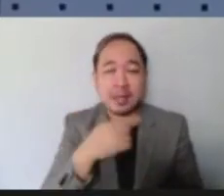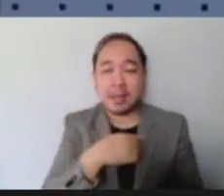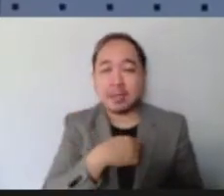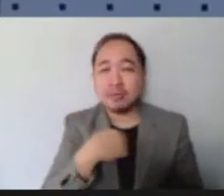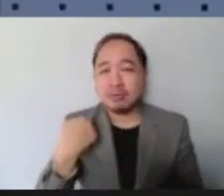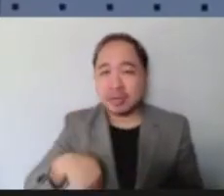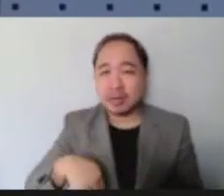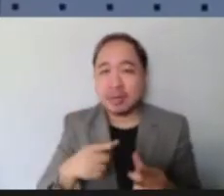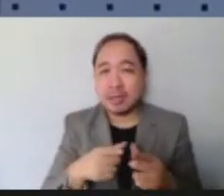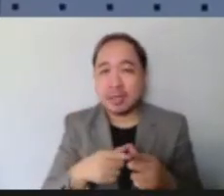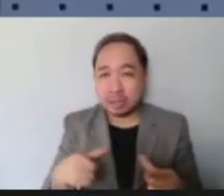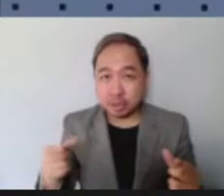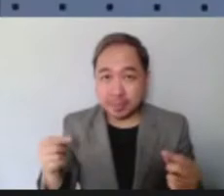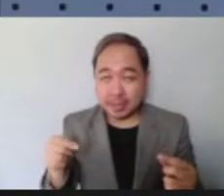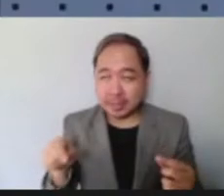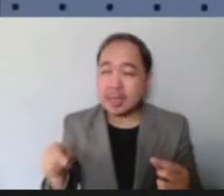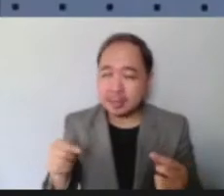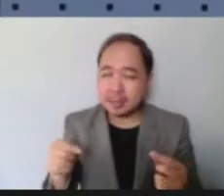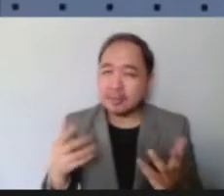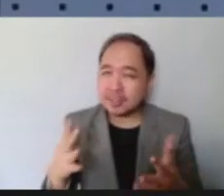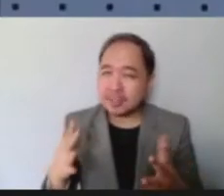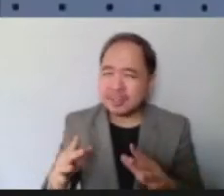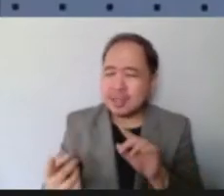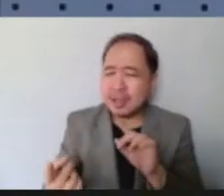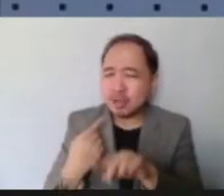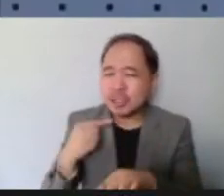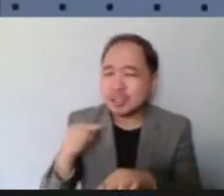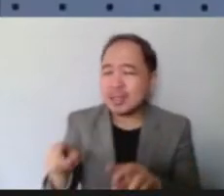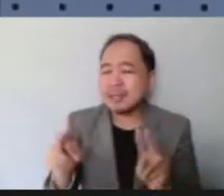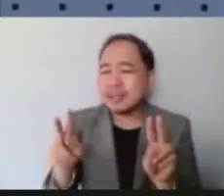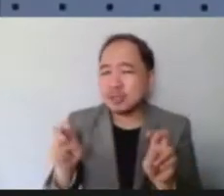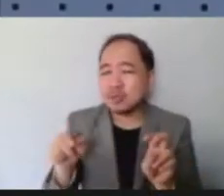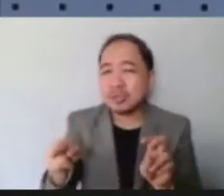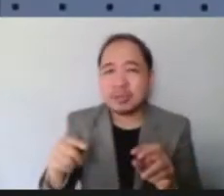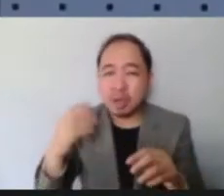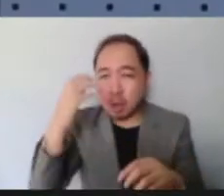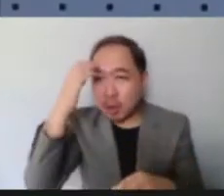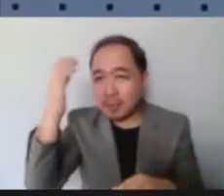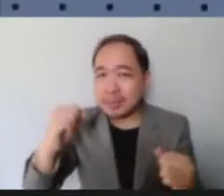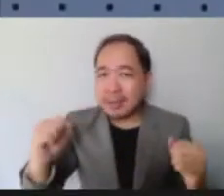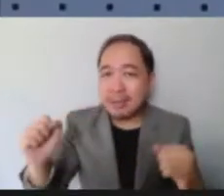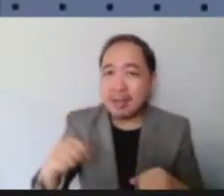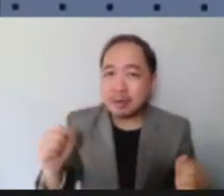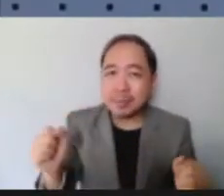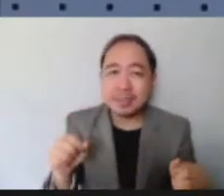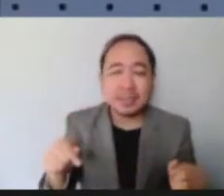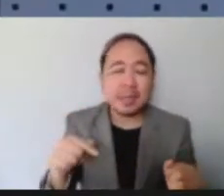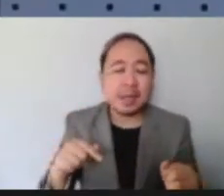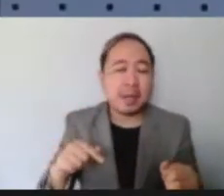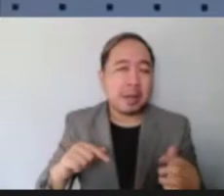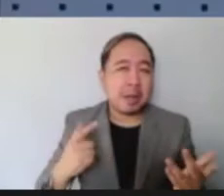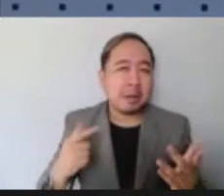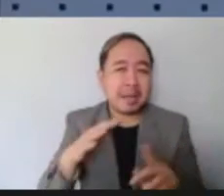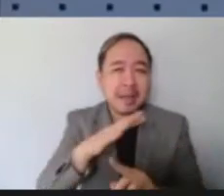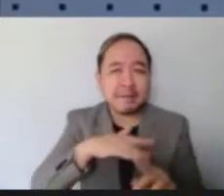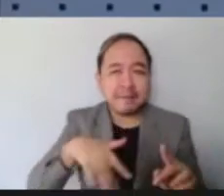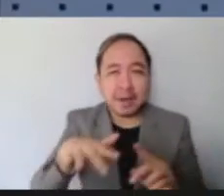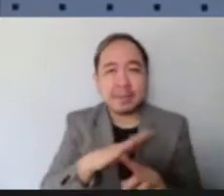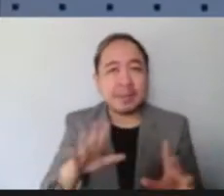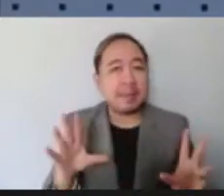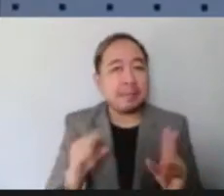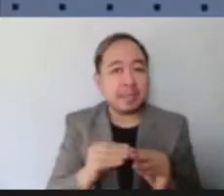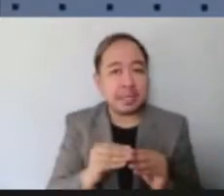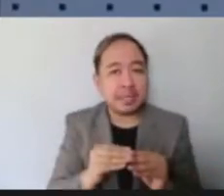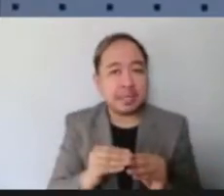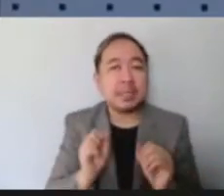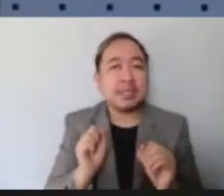been jointly addressing the DSs issue under the drug prototype environment ministers meeting mechanism through